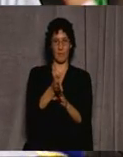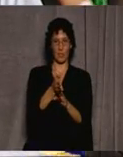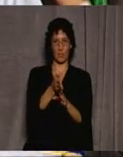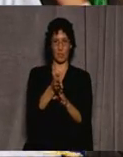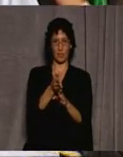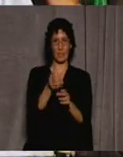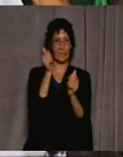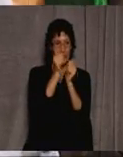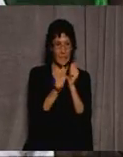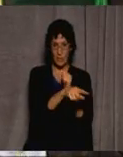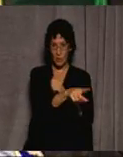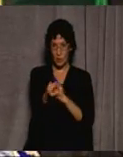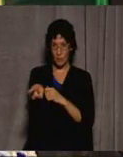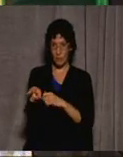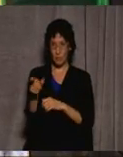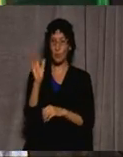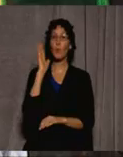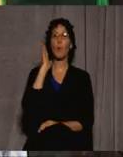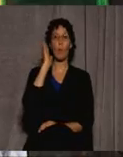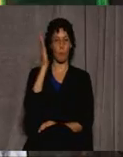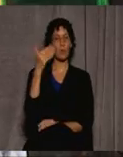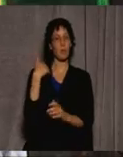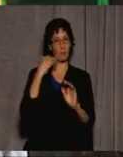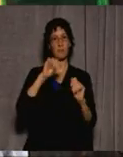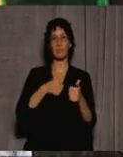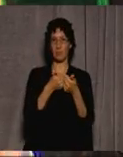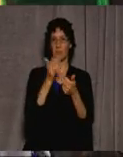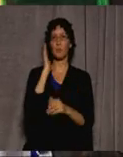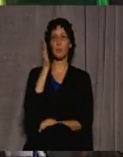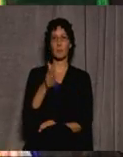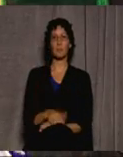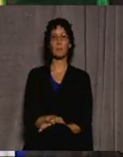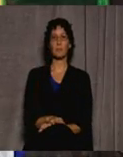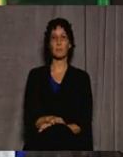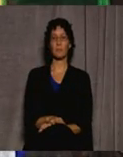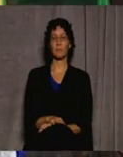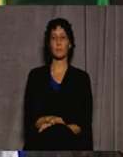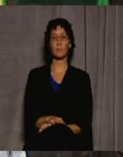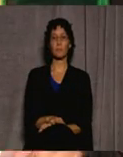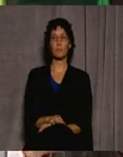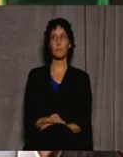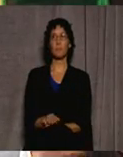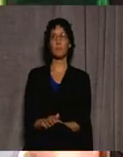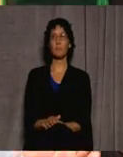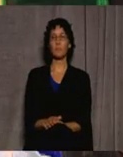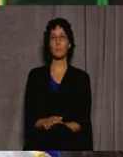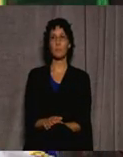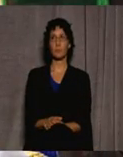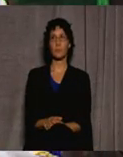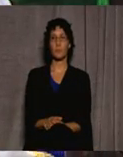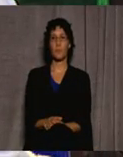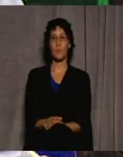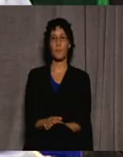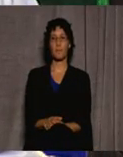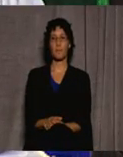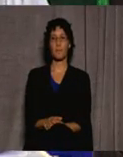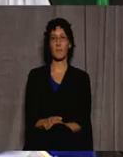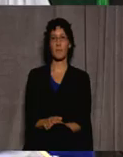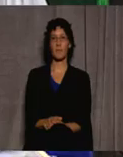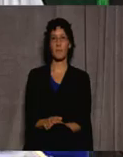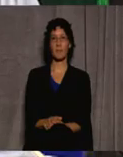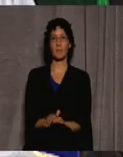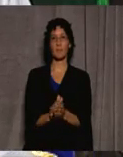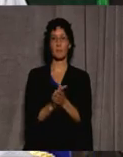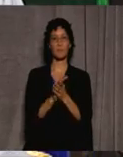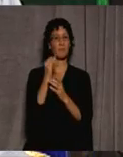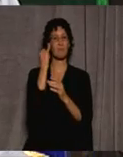you will be tested in some way. You don't have to look too far than to pick